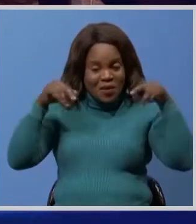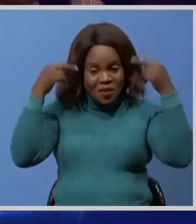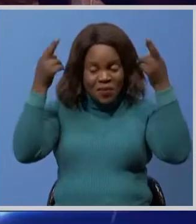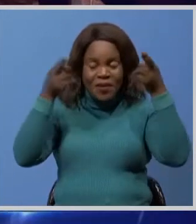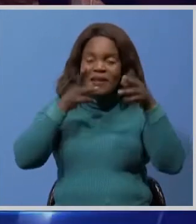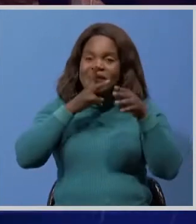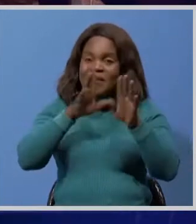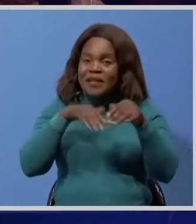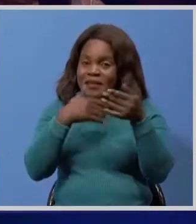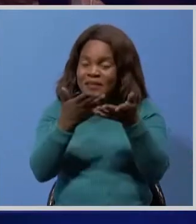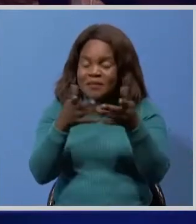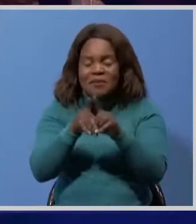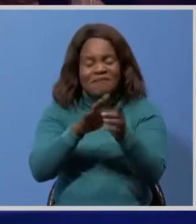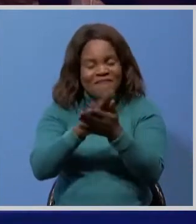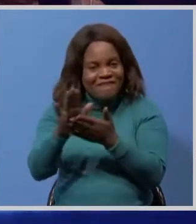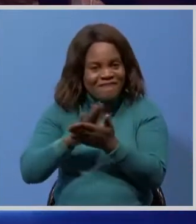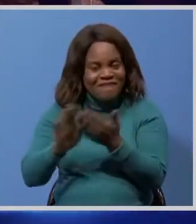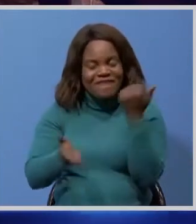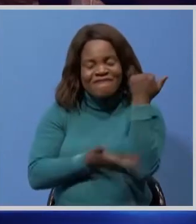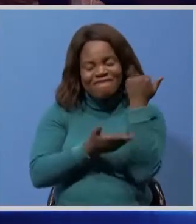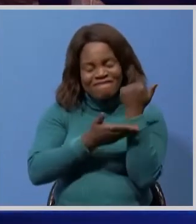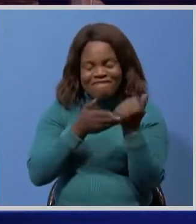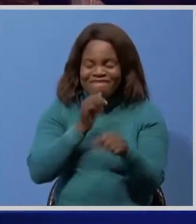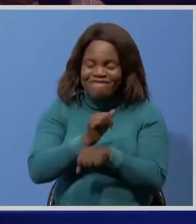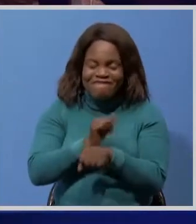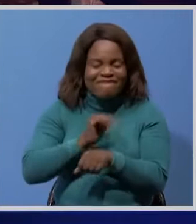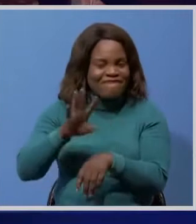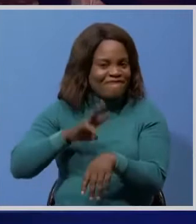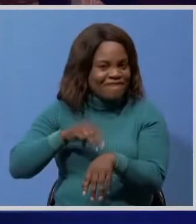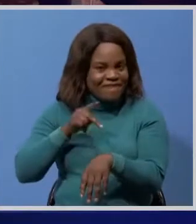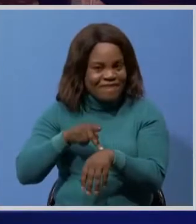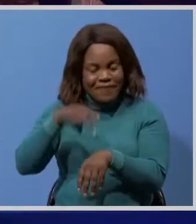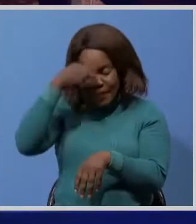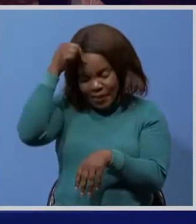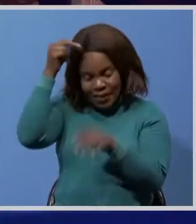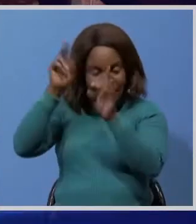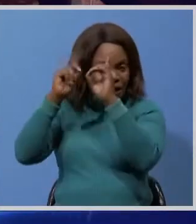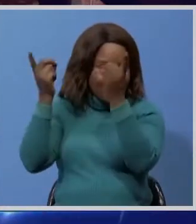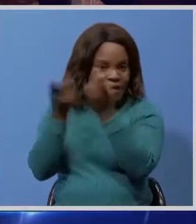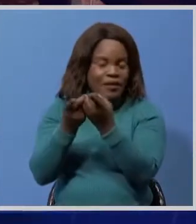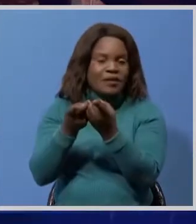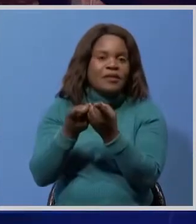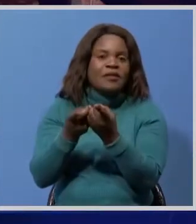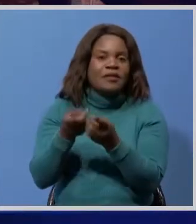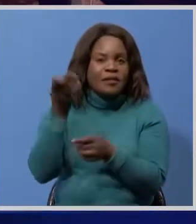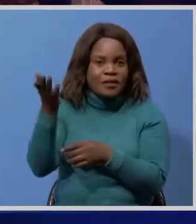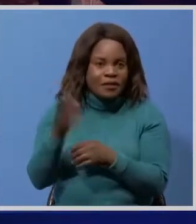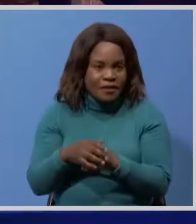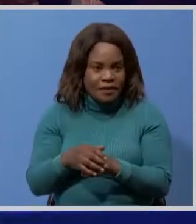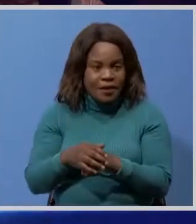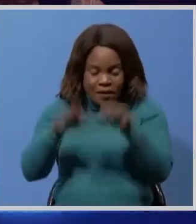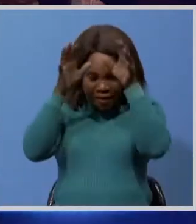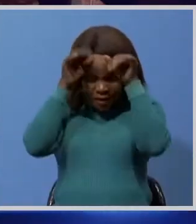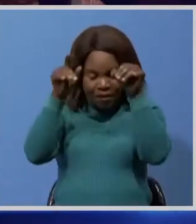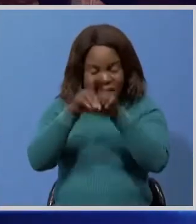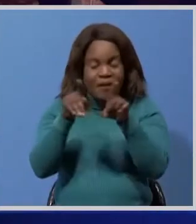of water supply and sanitation improvement works for Mpika and Nakonde districts in Mpika district. The head of state